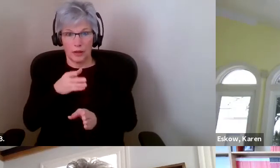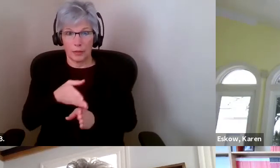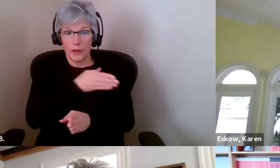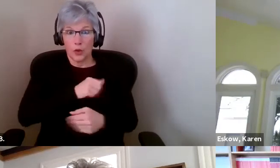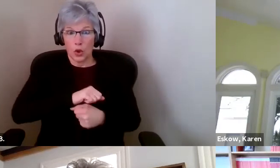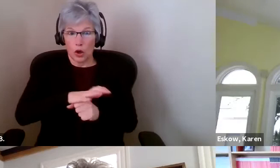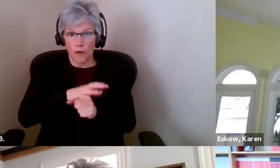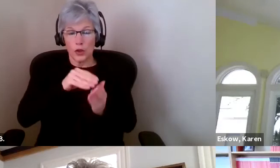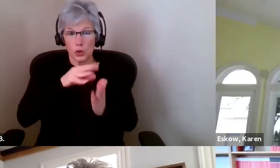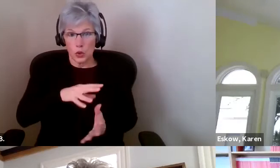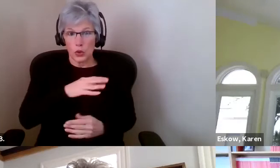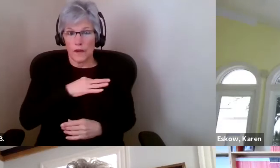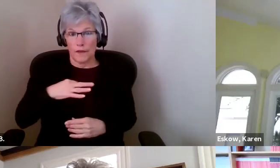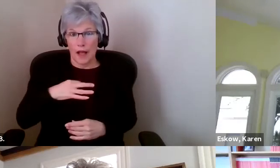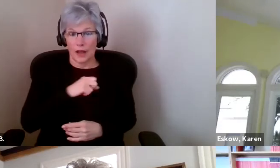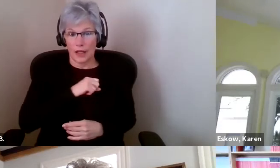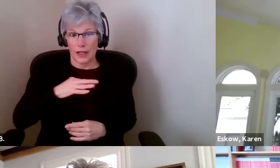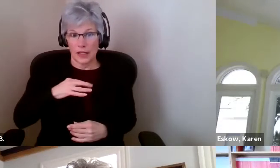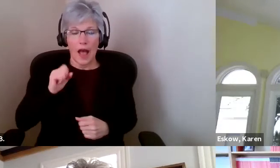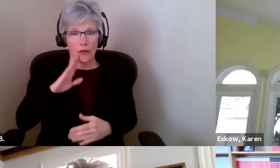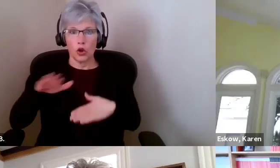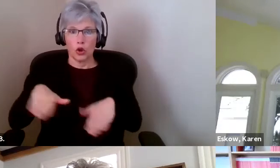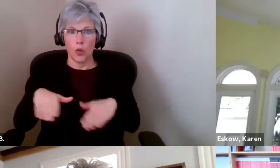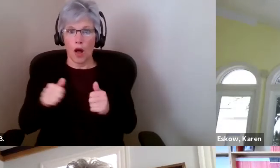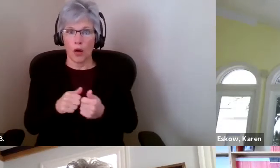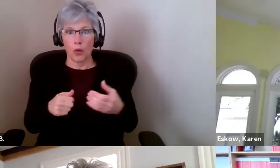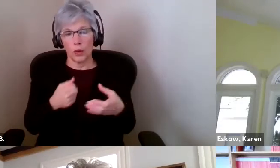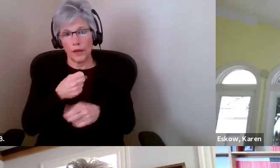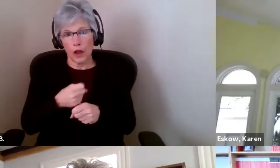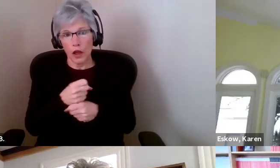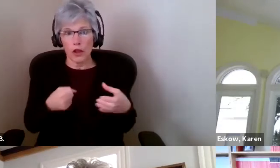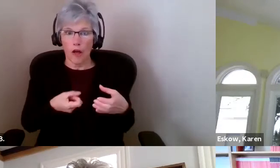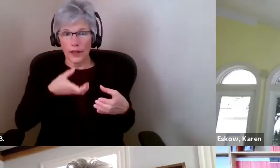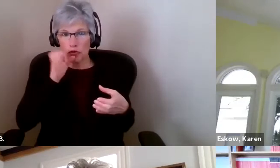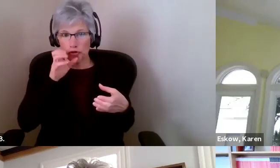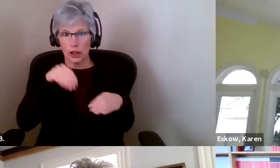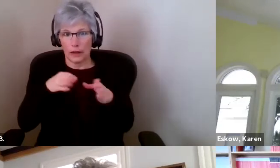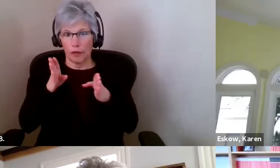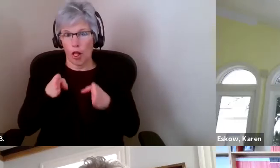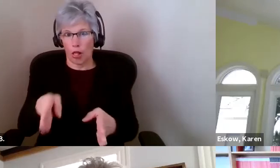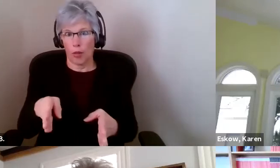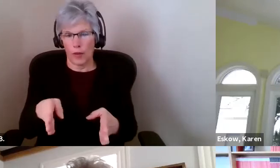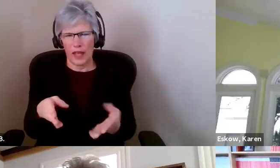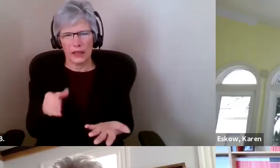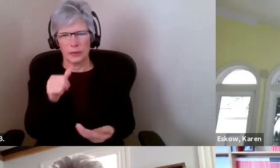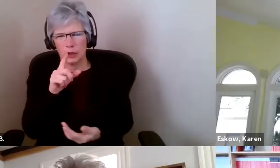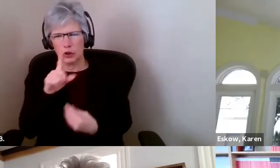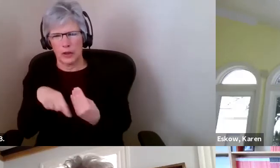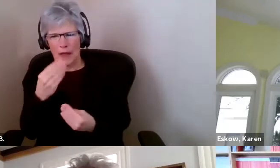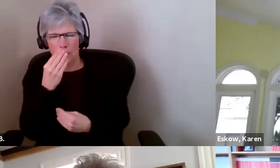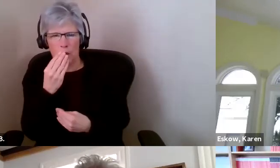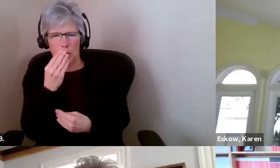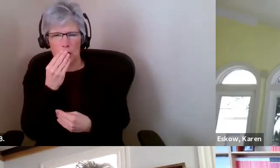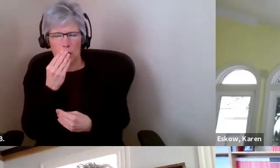and faculty and staff could walk around with like a cup of coffee and drink it in the hallway. I don't know about food.